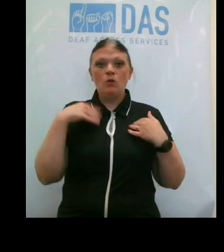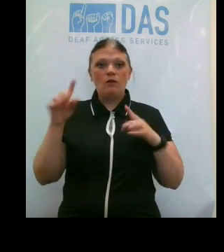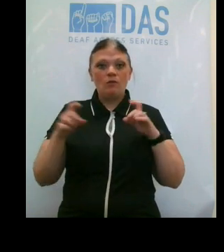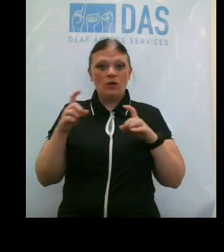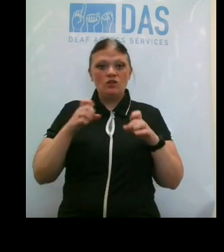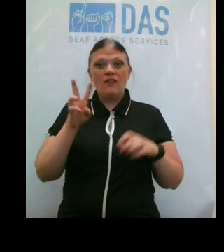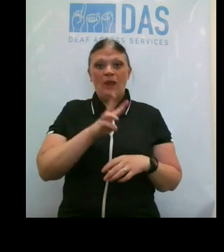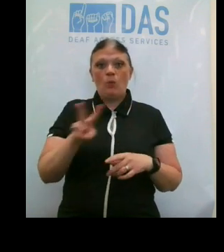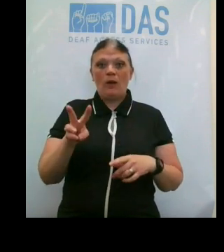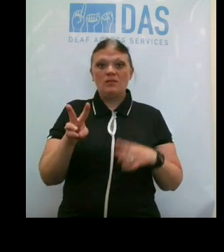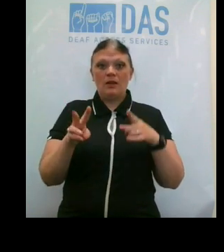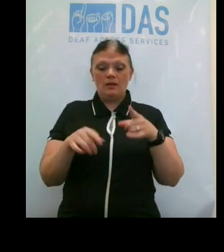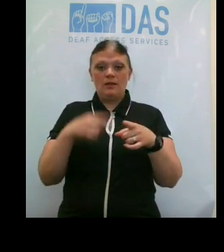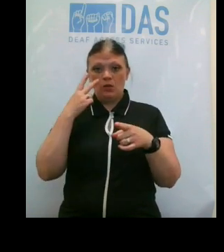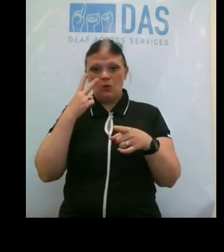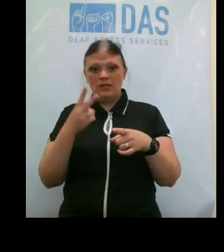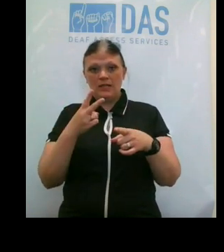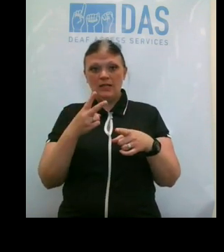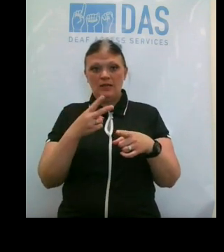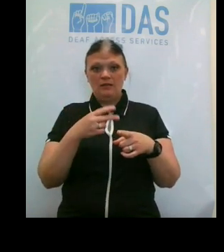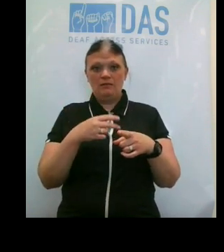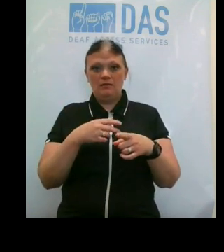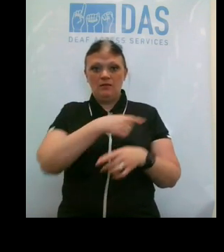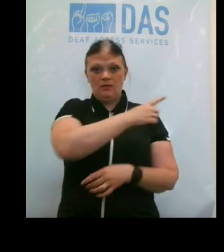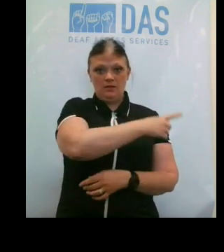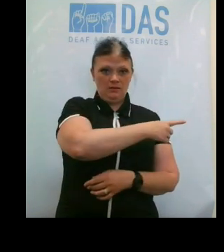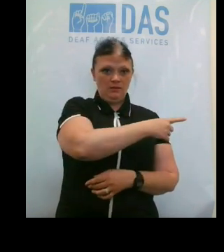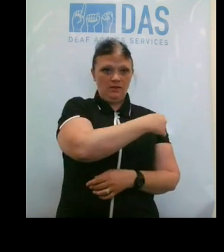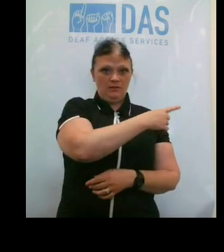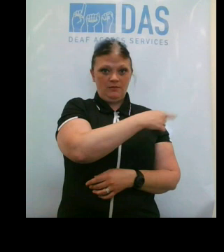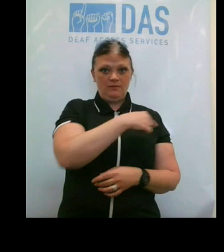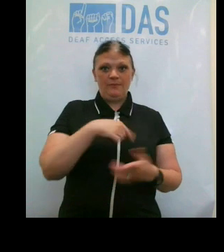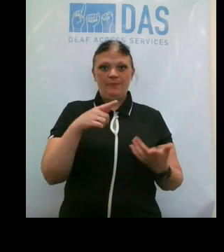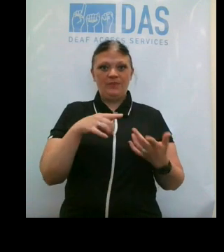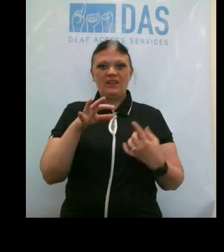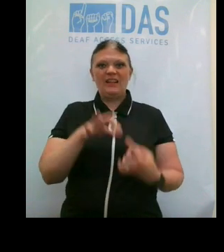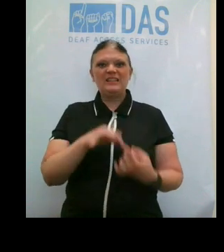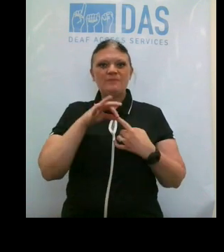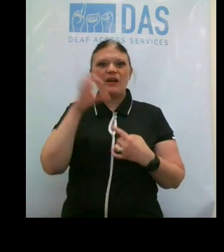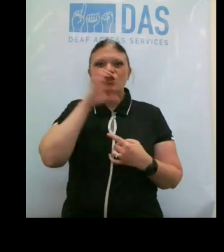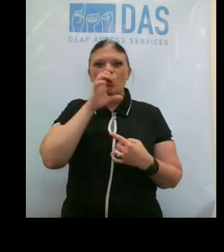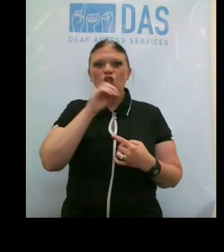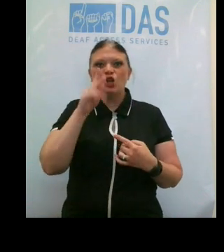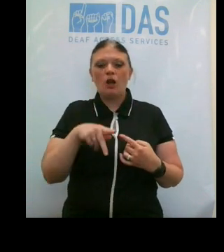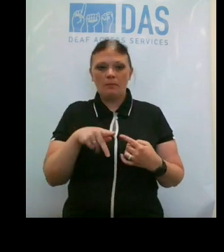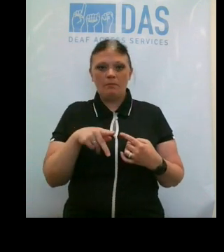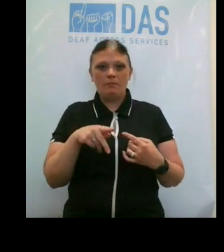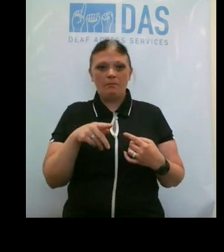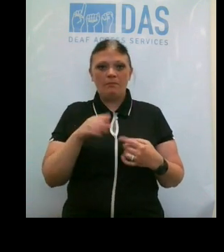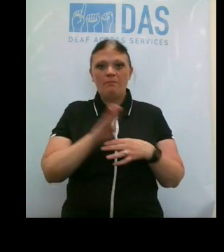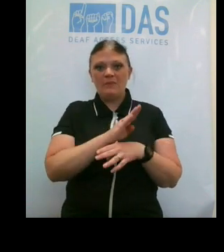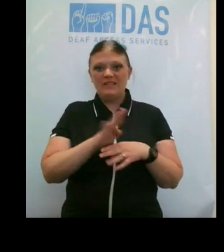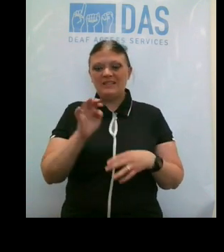go to this website here that you see at the special lookup tool that New York State has at